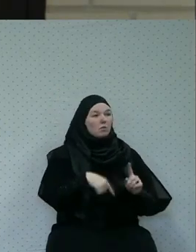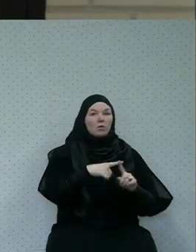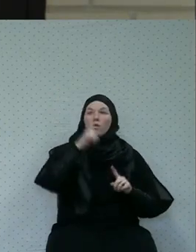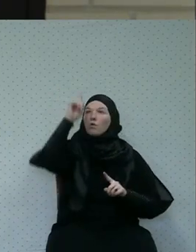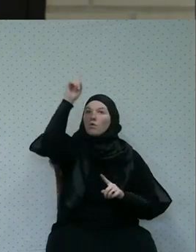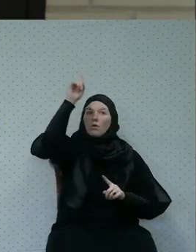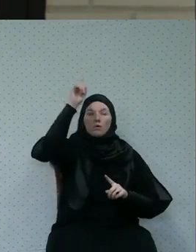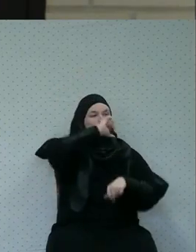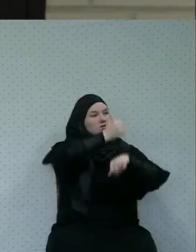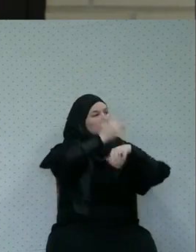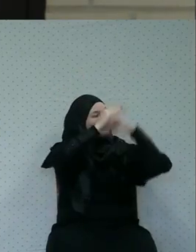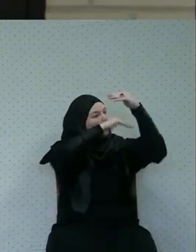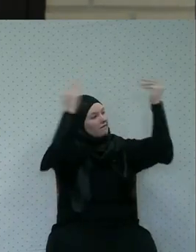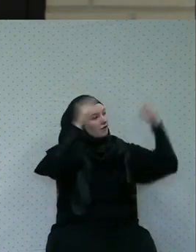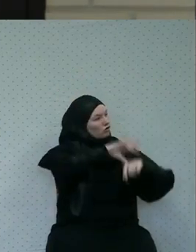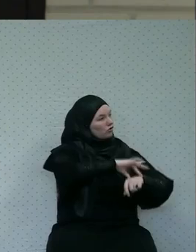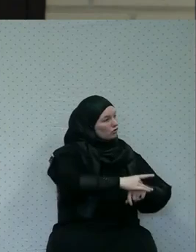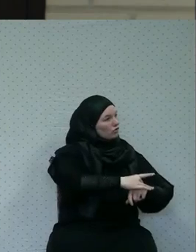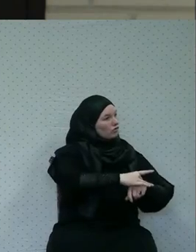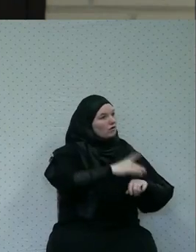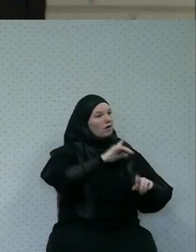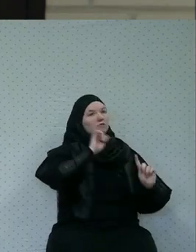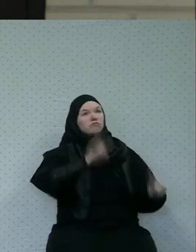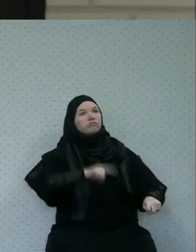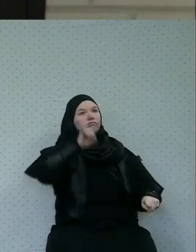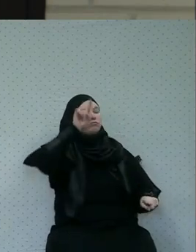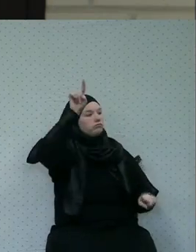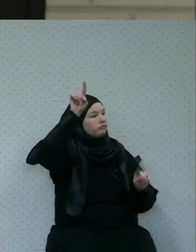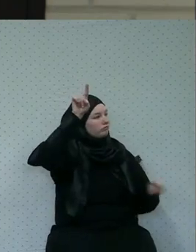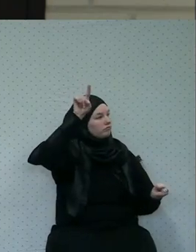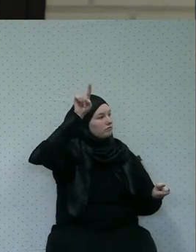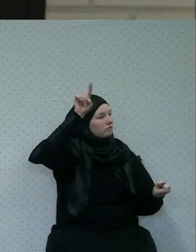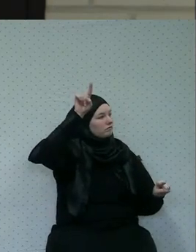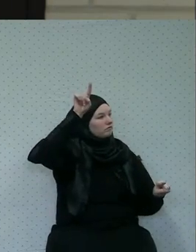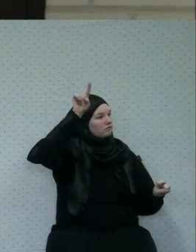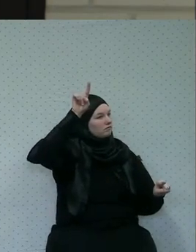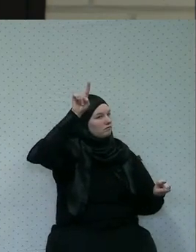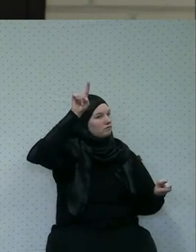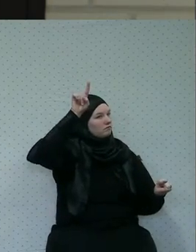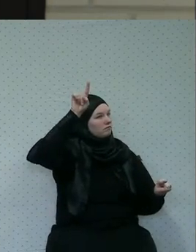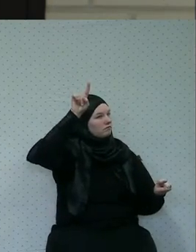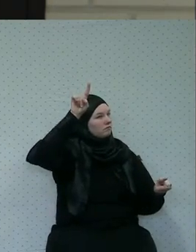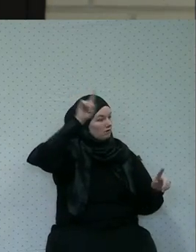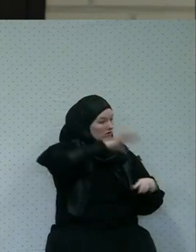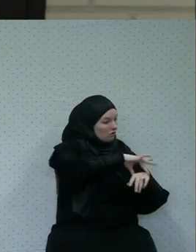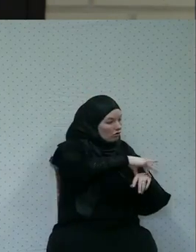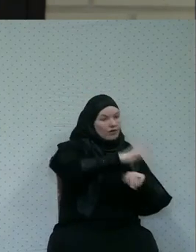the heavens and the earth and ordered them to come forward and submit to